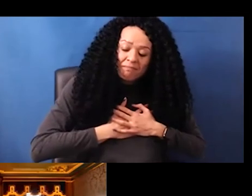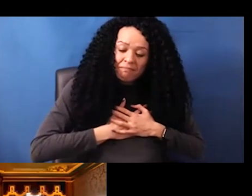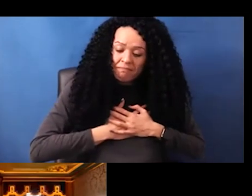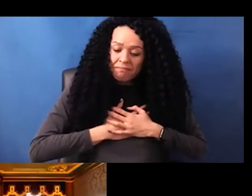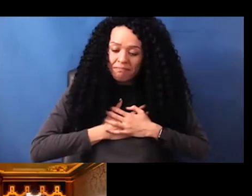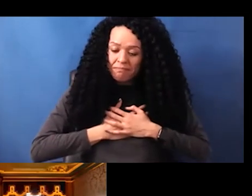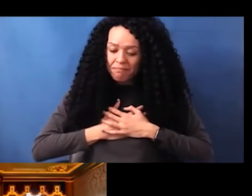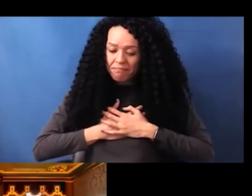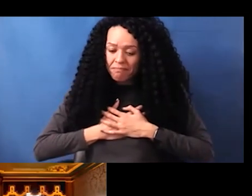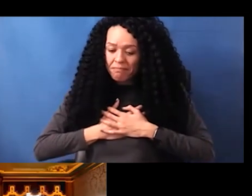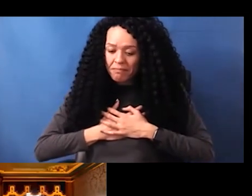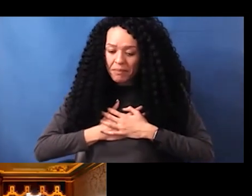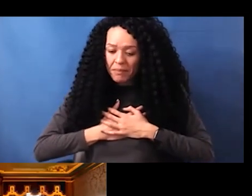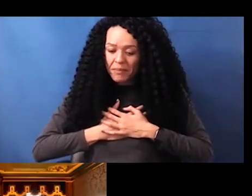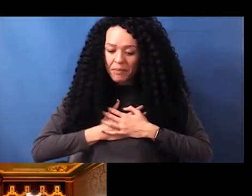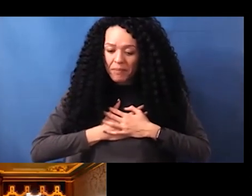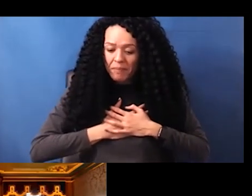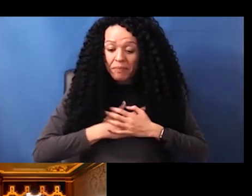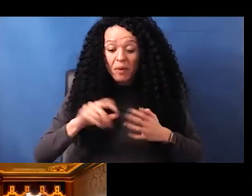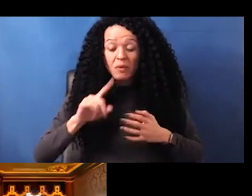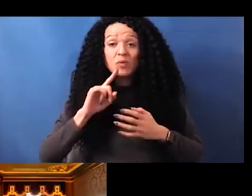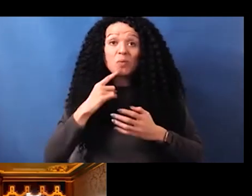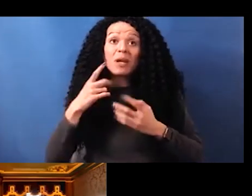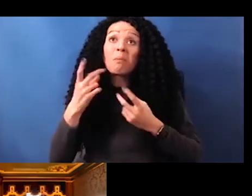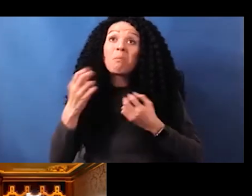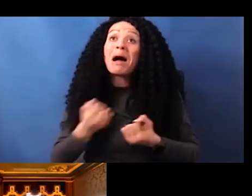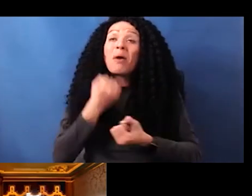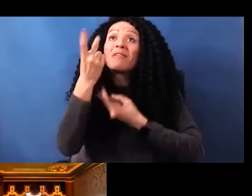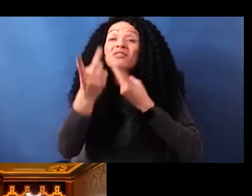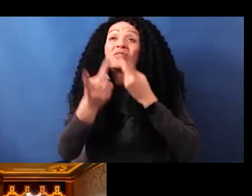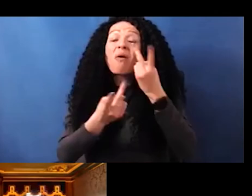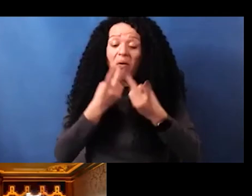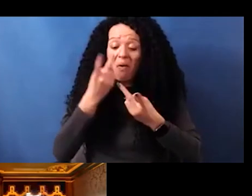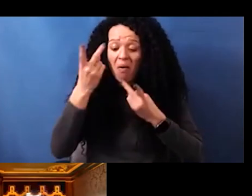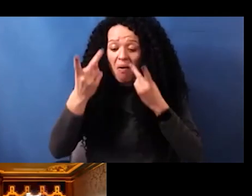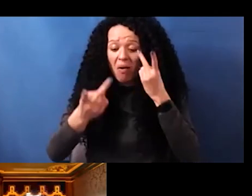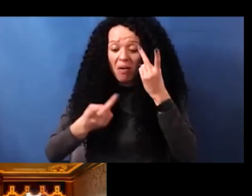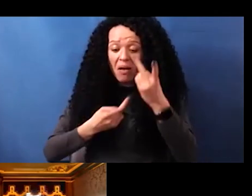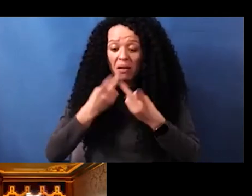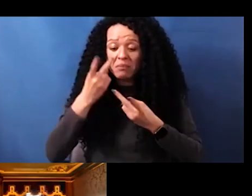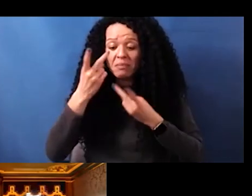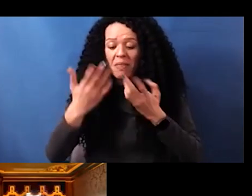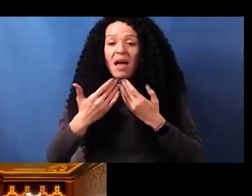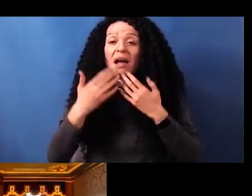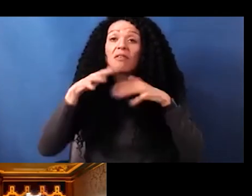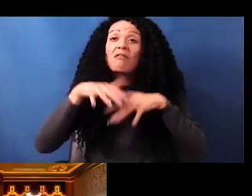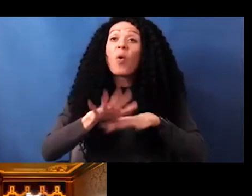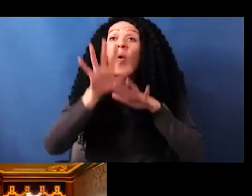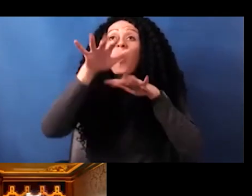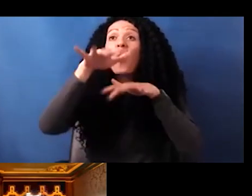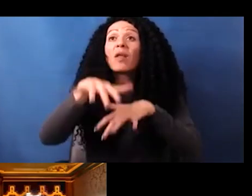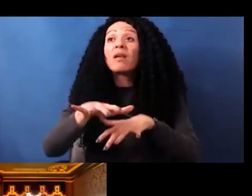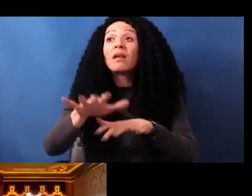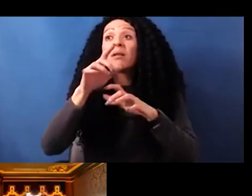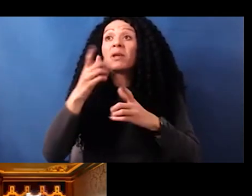agony. Sweet heart of song, thanks flow